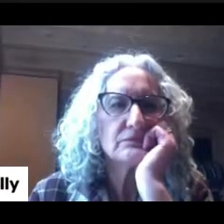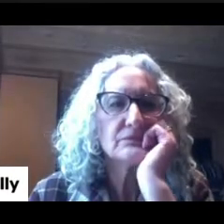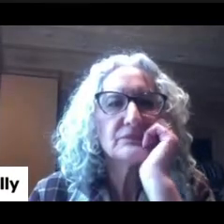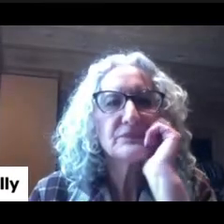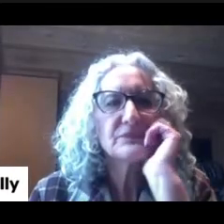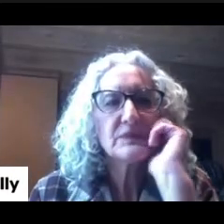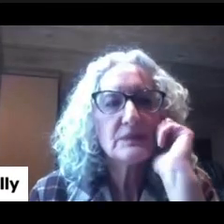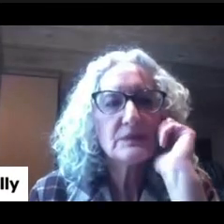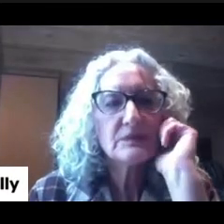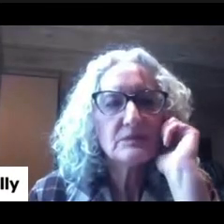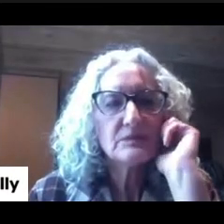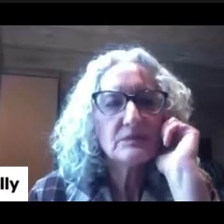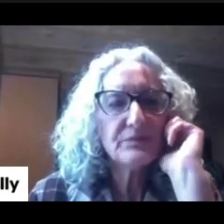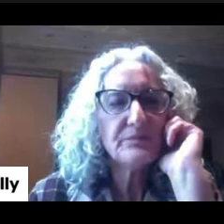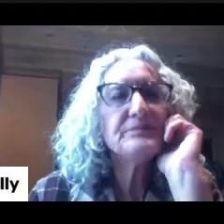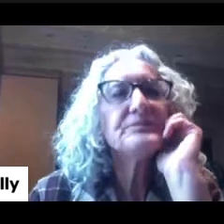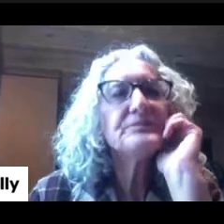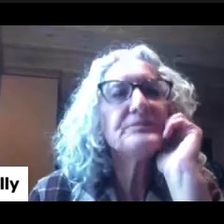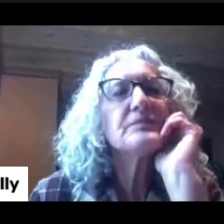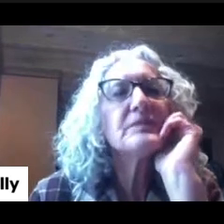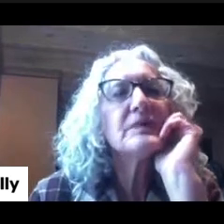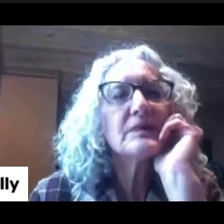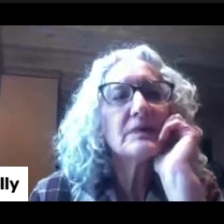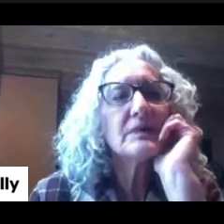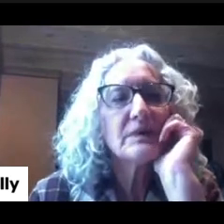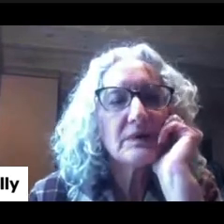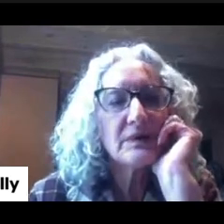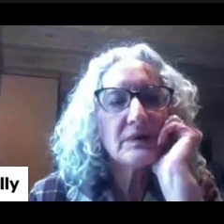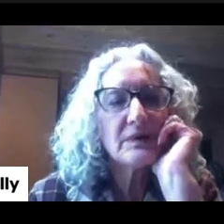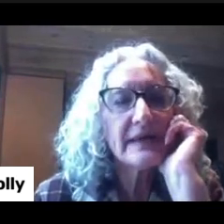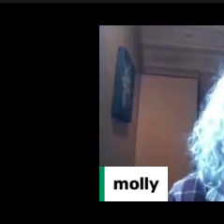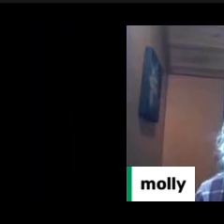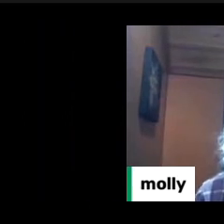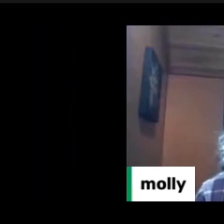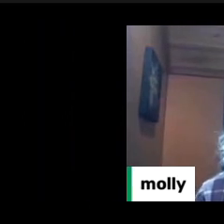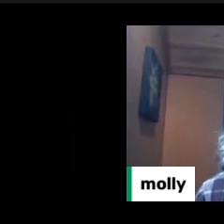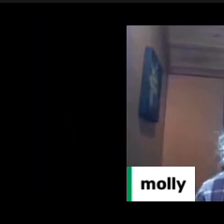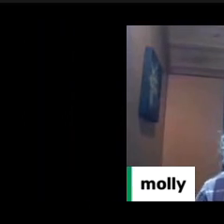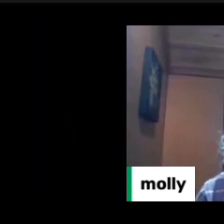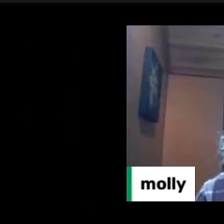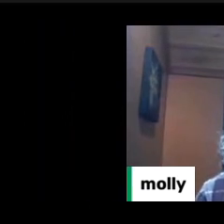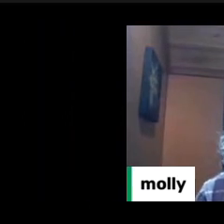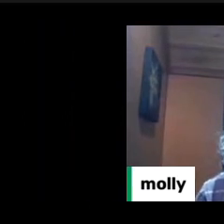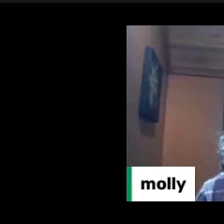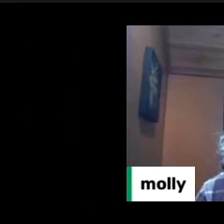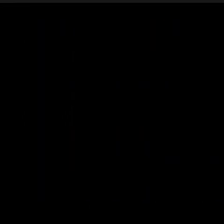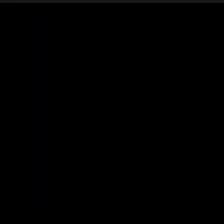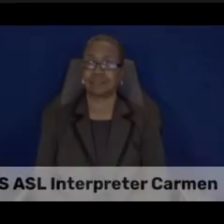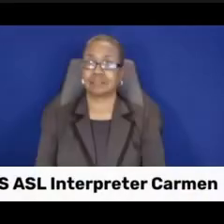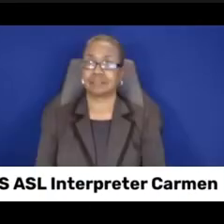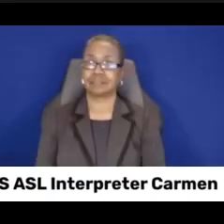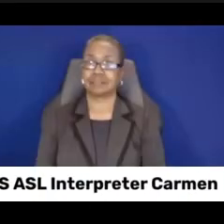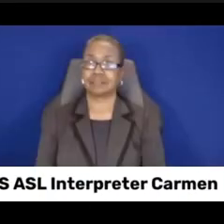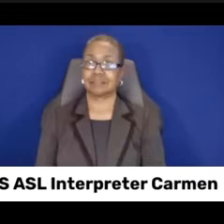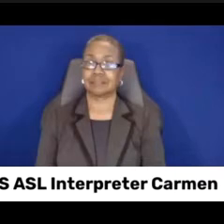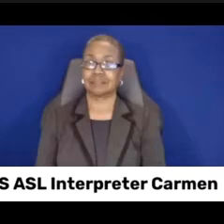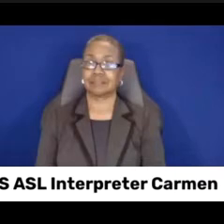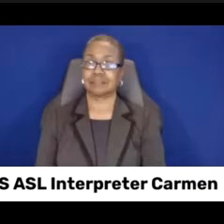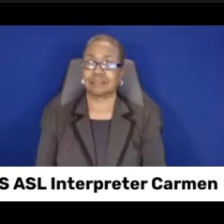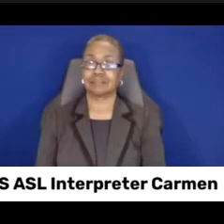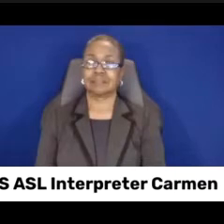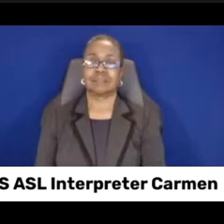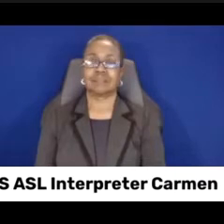Okay. Um,